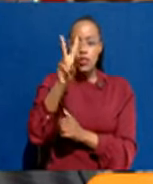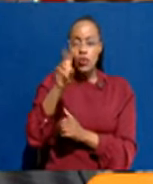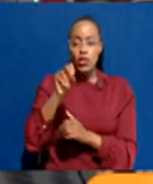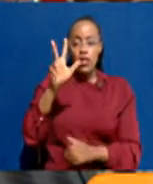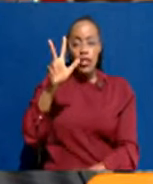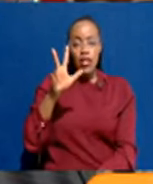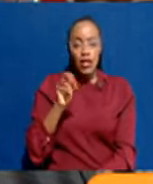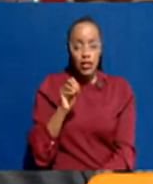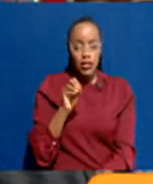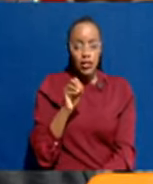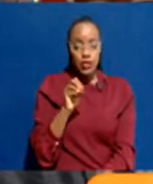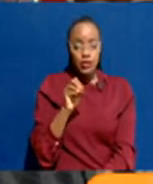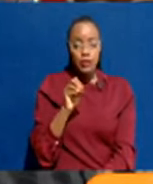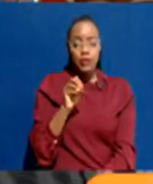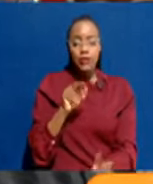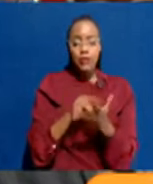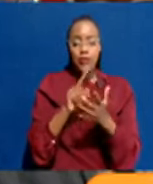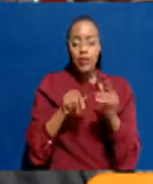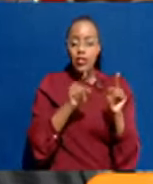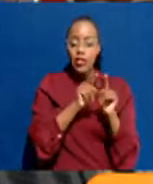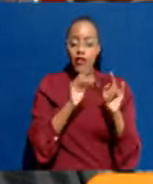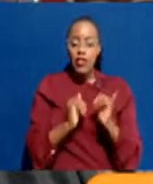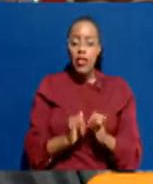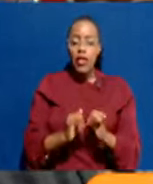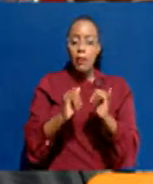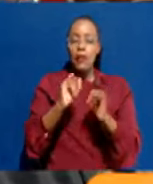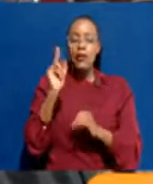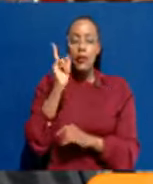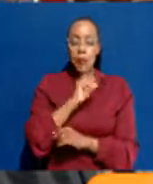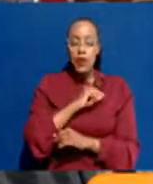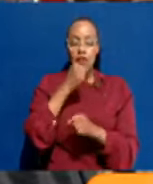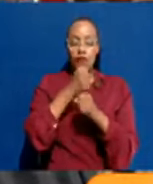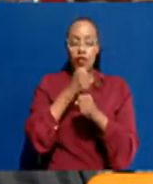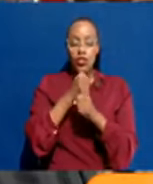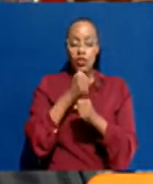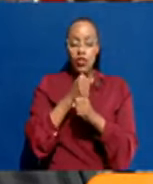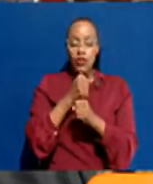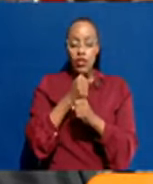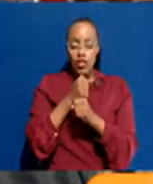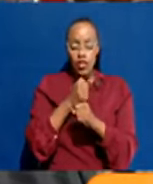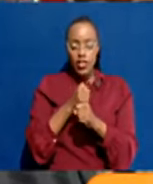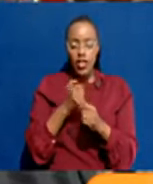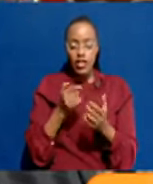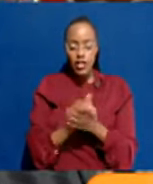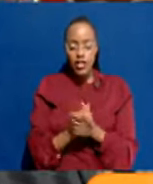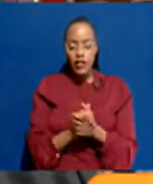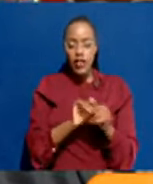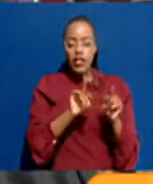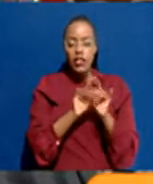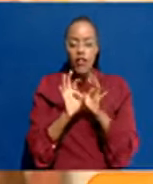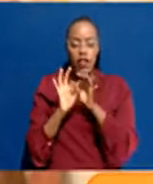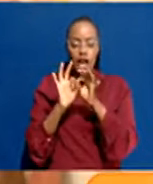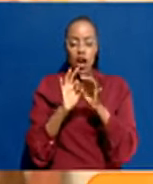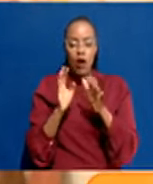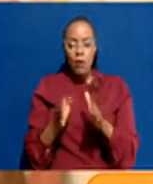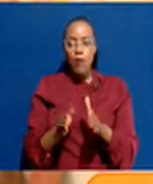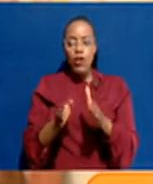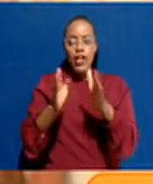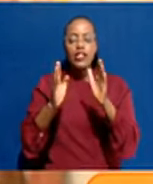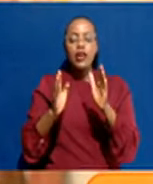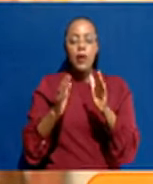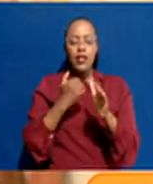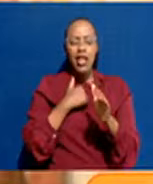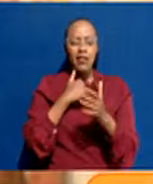2030. Mm. And really, the implementation went on in a very harmonious way. Initially, there were